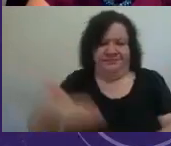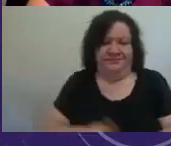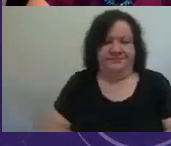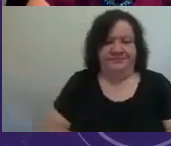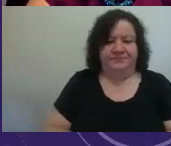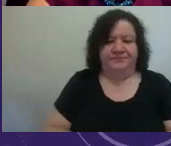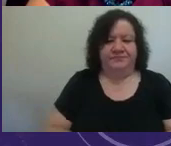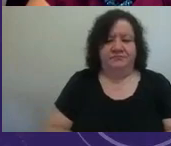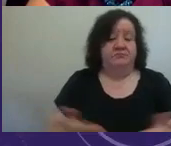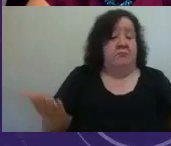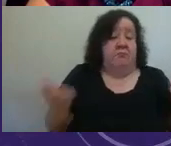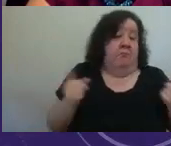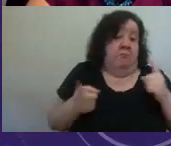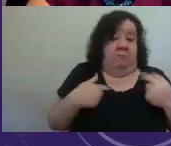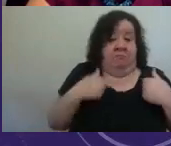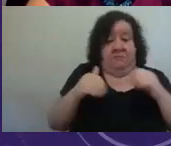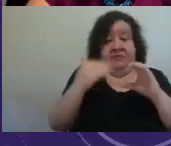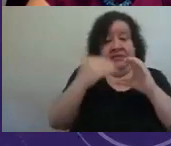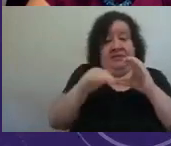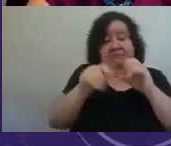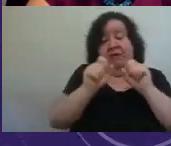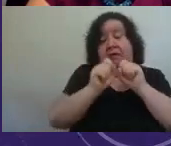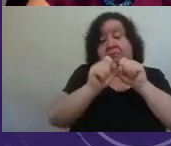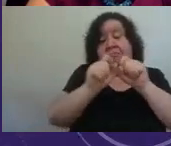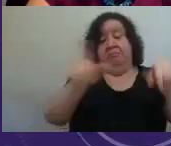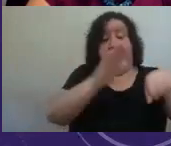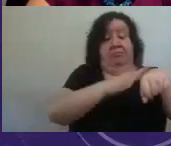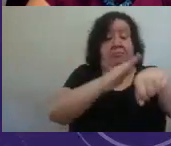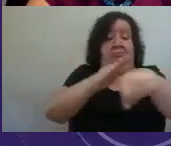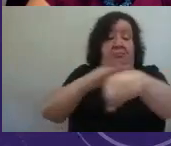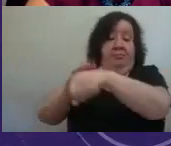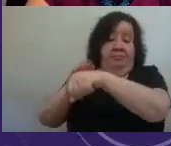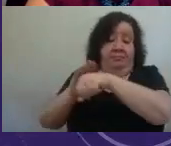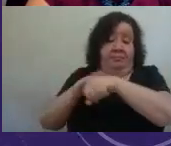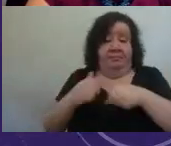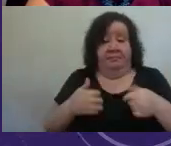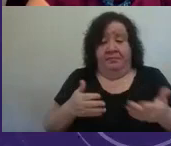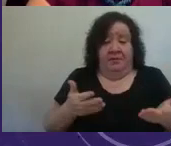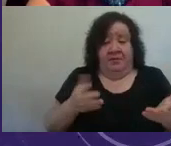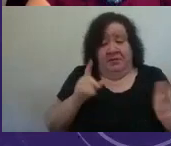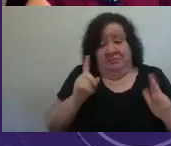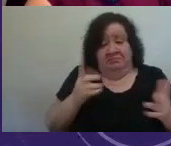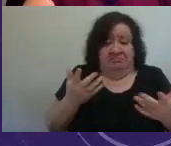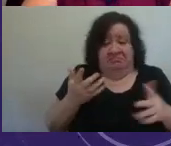us a couple of days, probably by the end of this week, and that should all be shared before the next webinar.